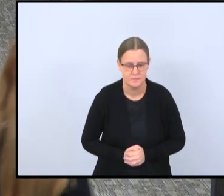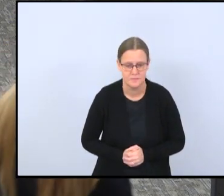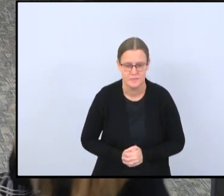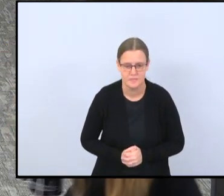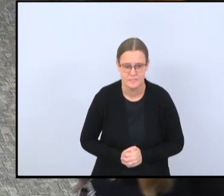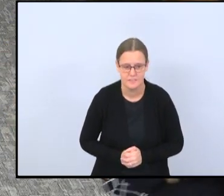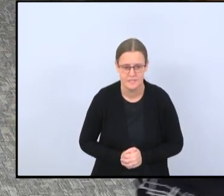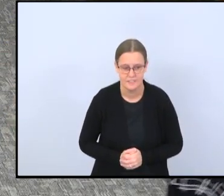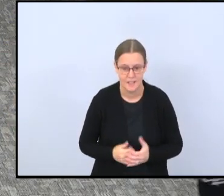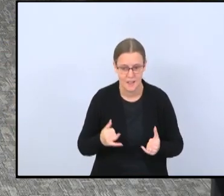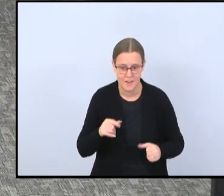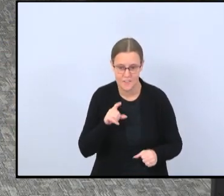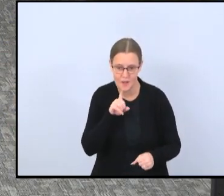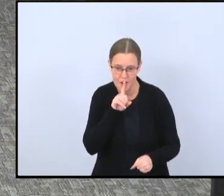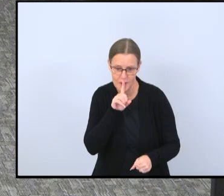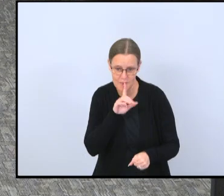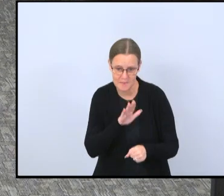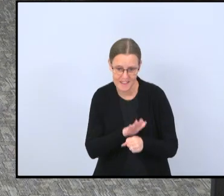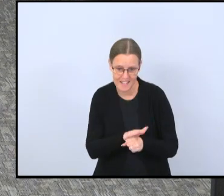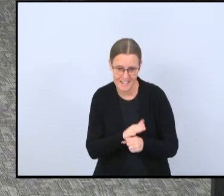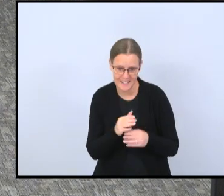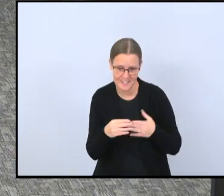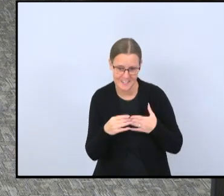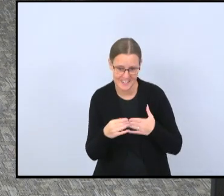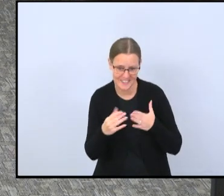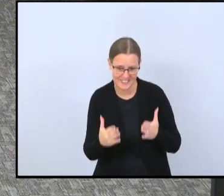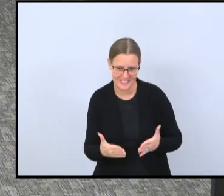Our pledge leaders.